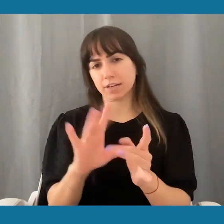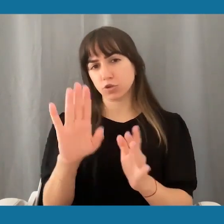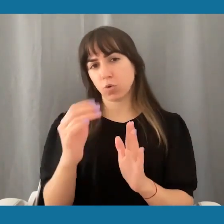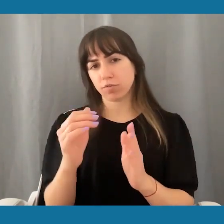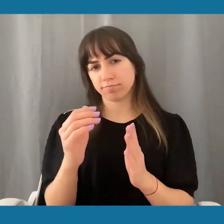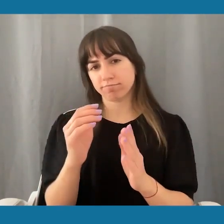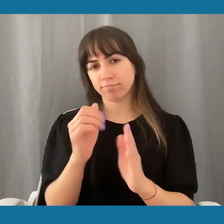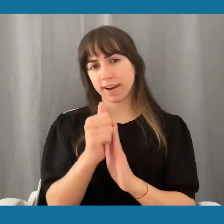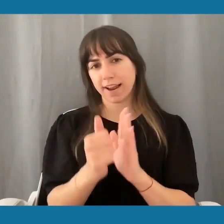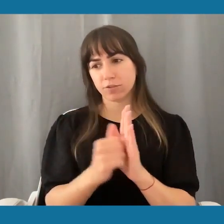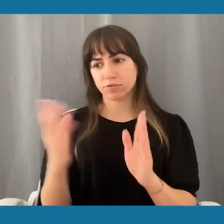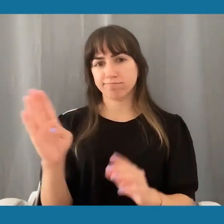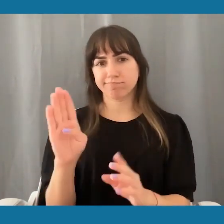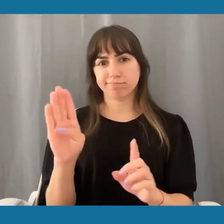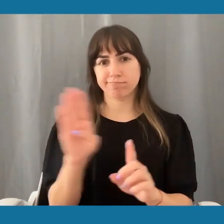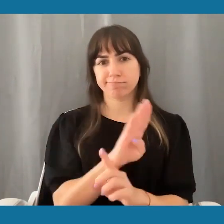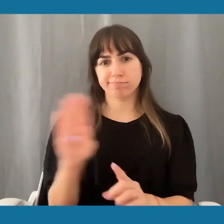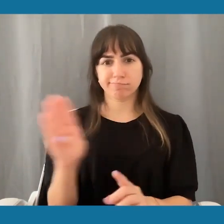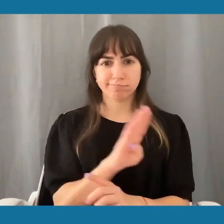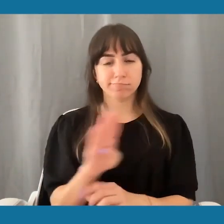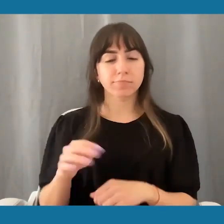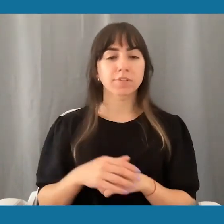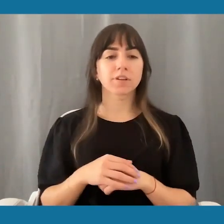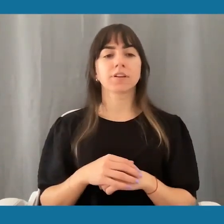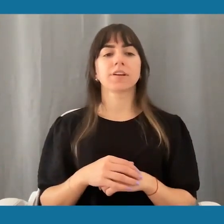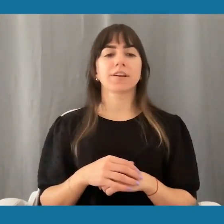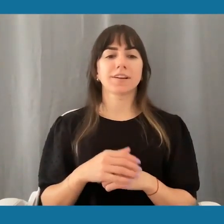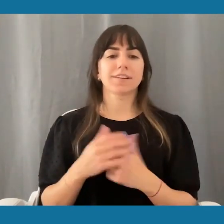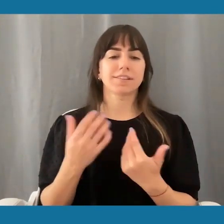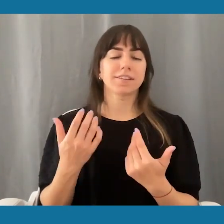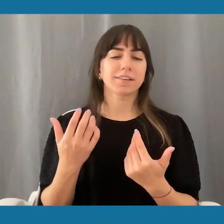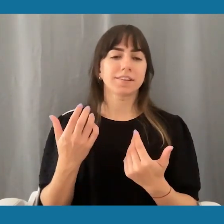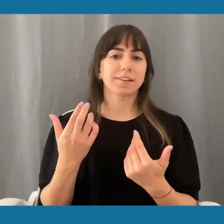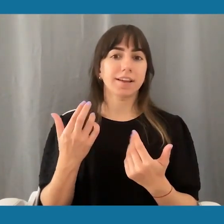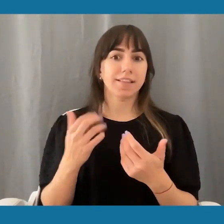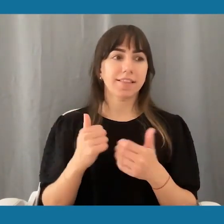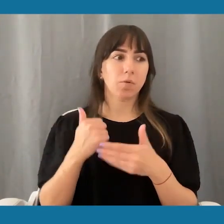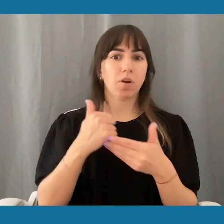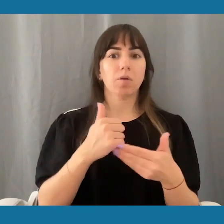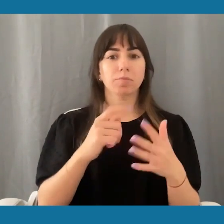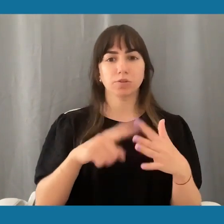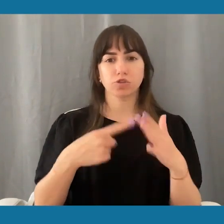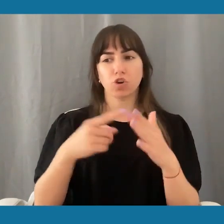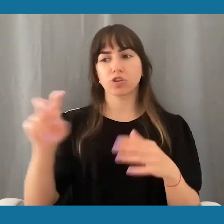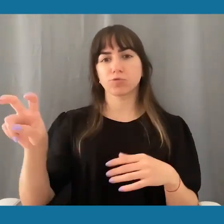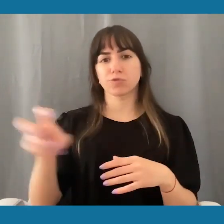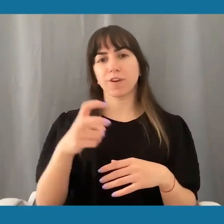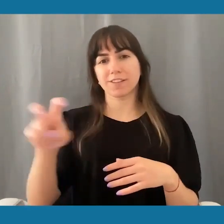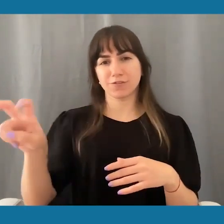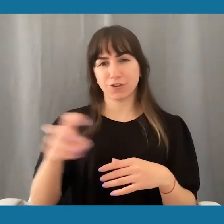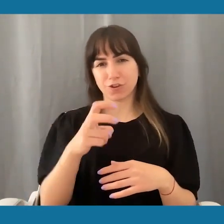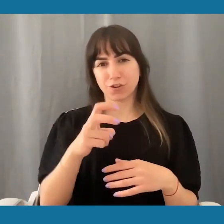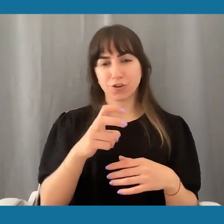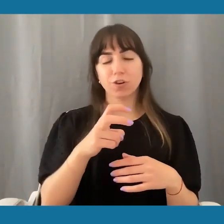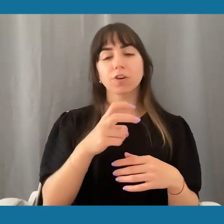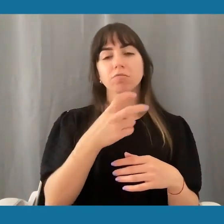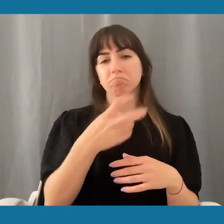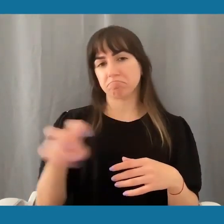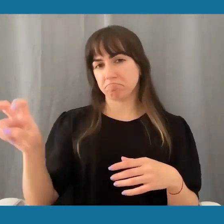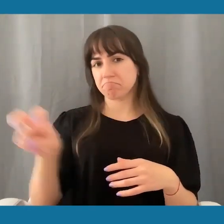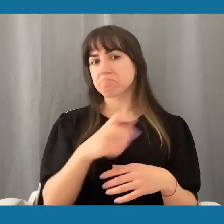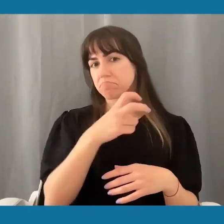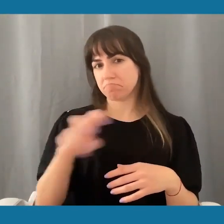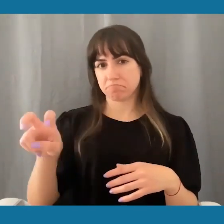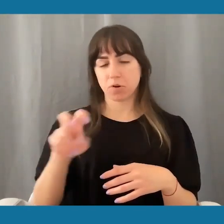how you can also take money out. After you've selected your bank account and put the minimum $25, you're going to be able to select where